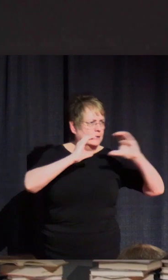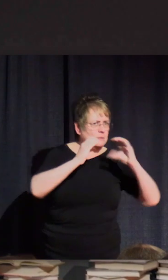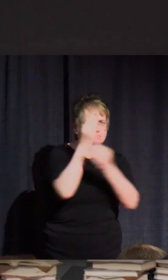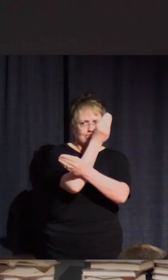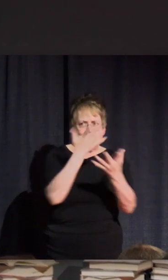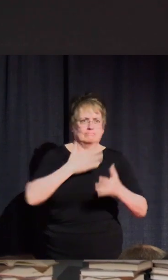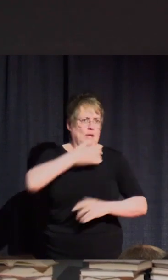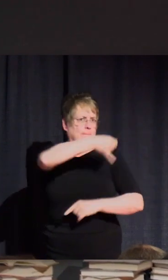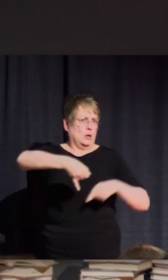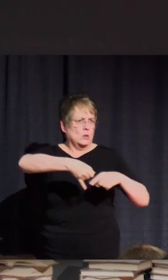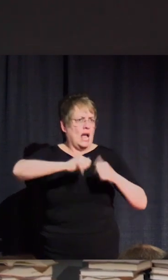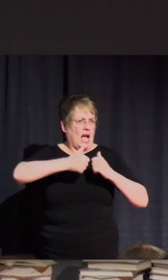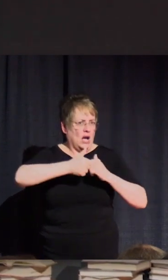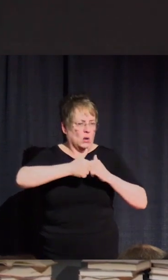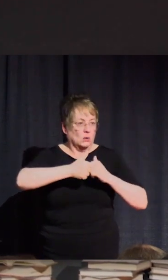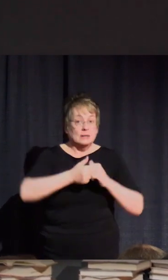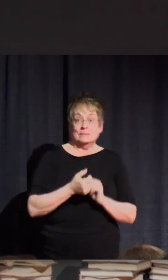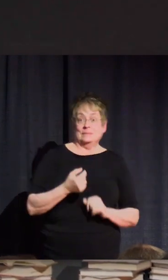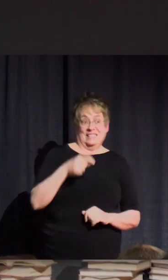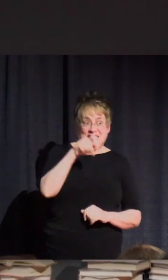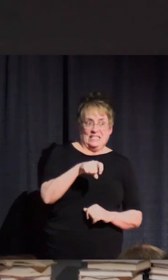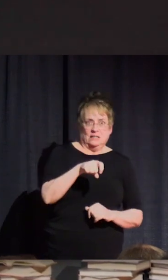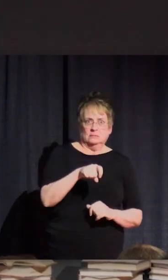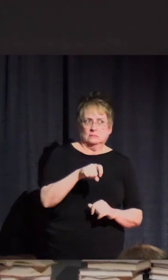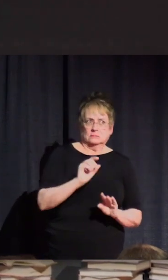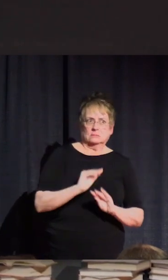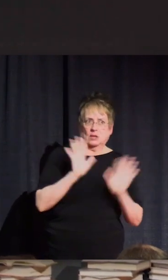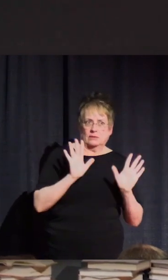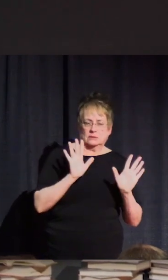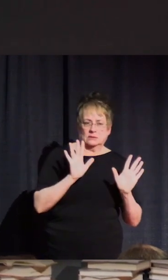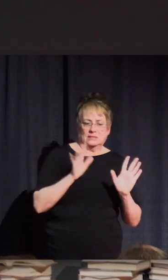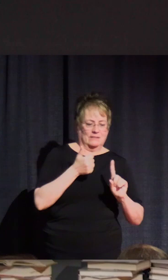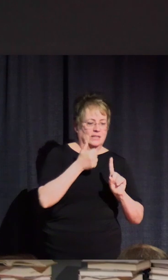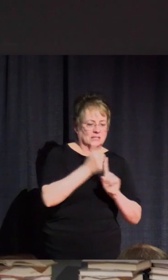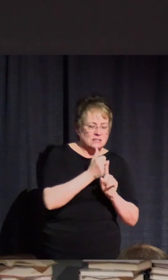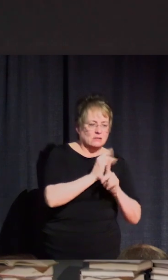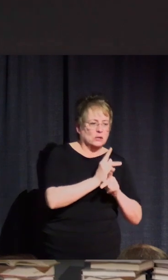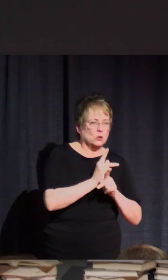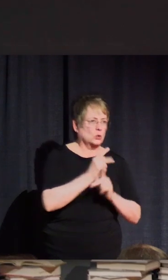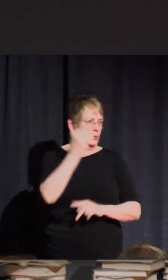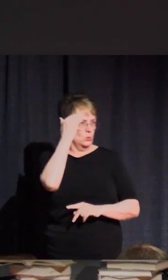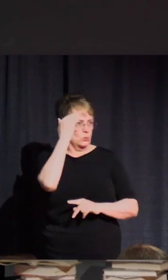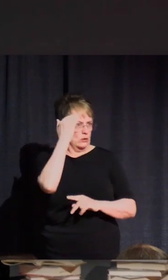vocalize those externally. But the need for them is crystal clear when self-care and awareness are strong.